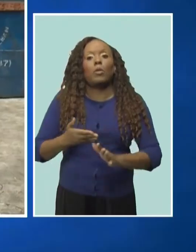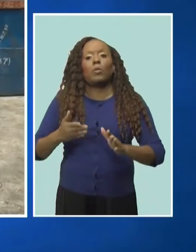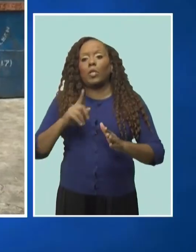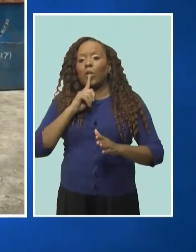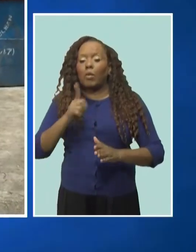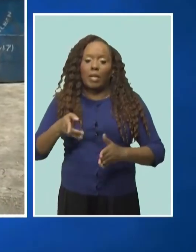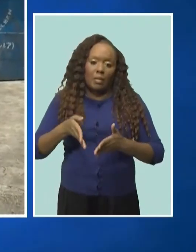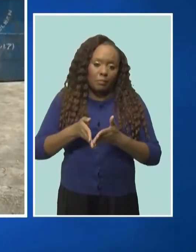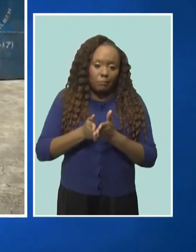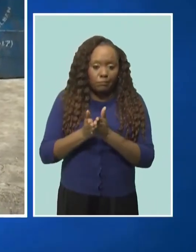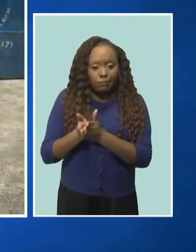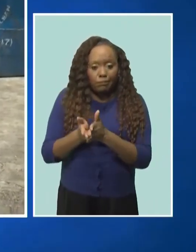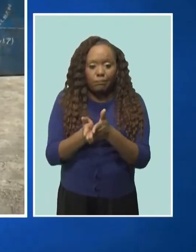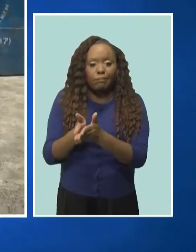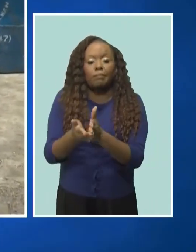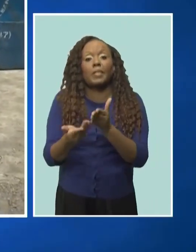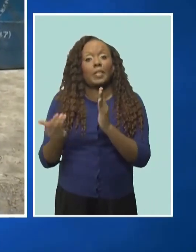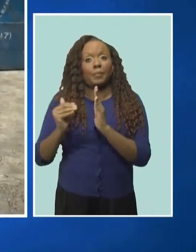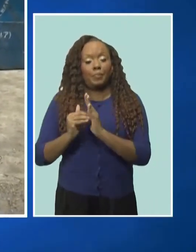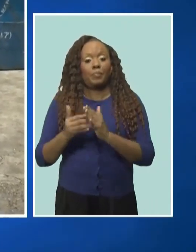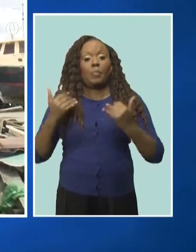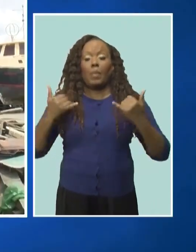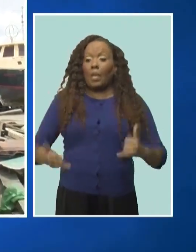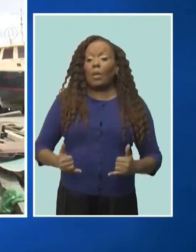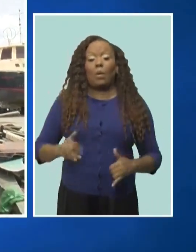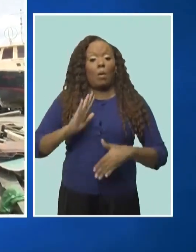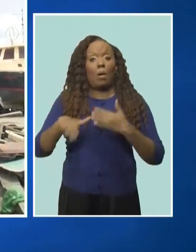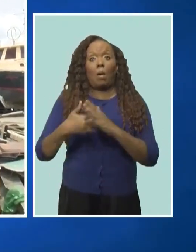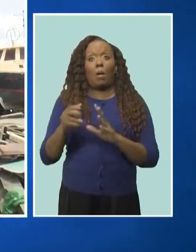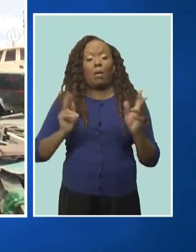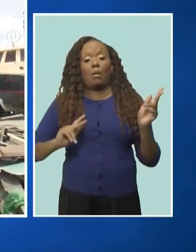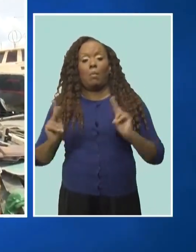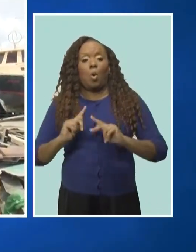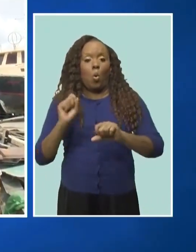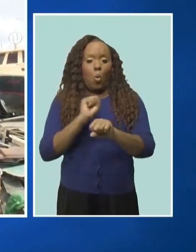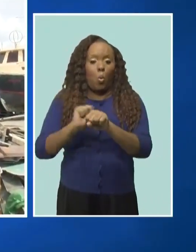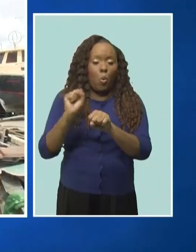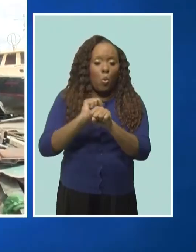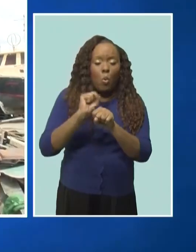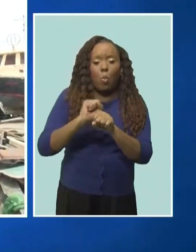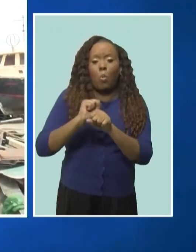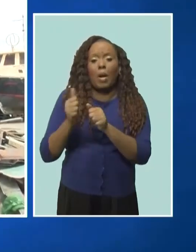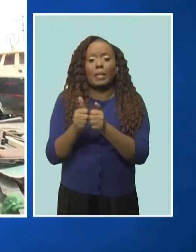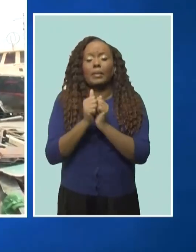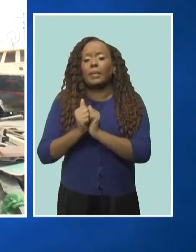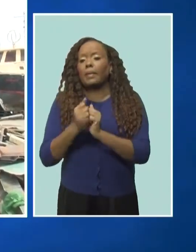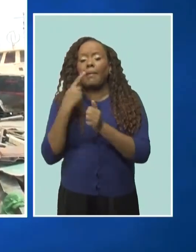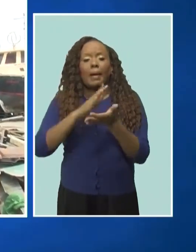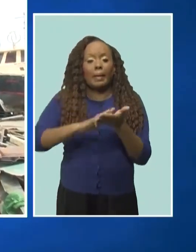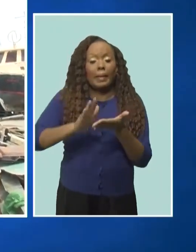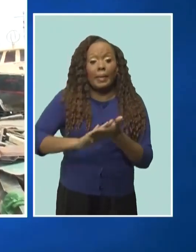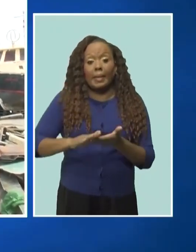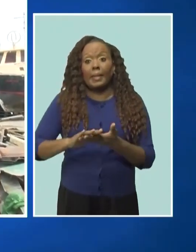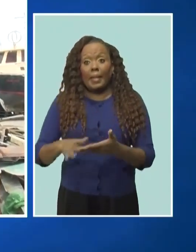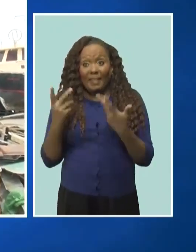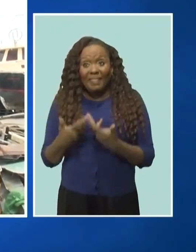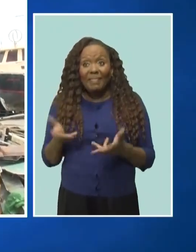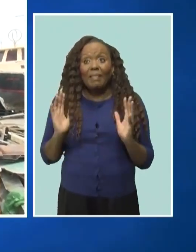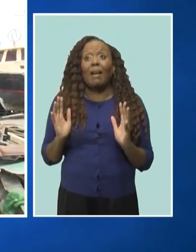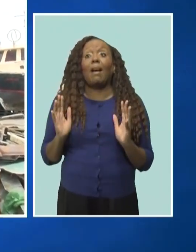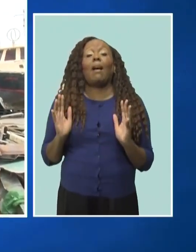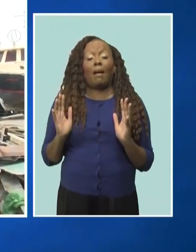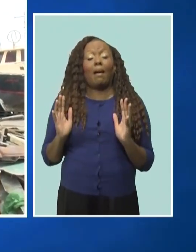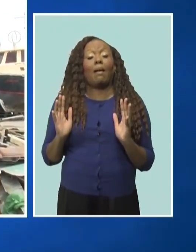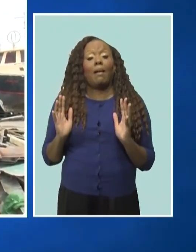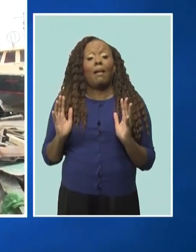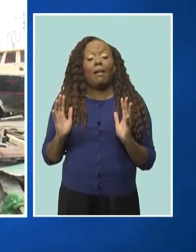gate. So right now, everybody put their hands together to get this thing cleaned up. And once it's been rectified